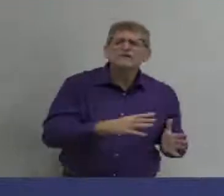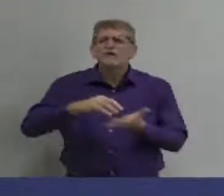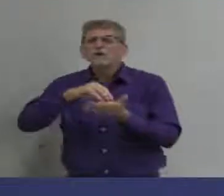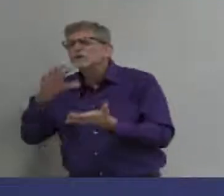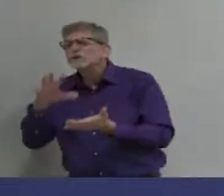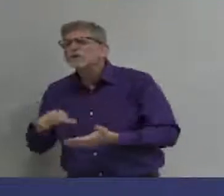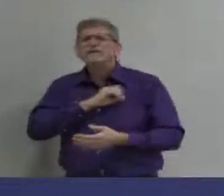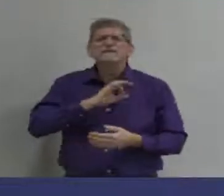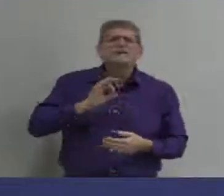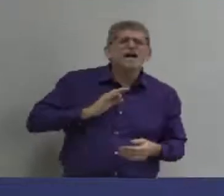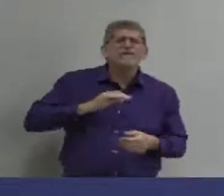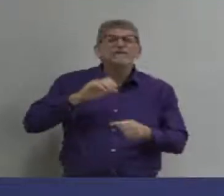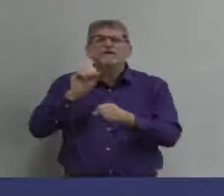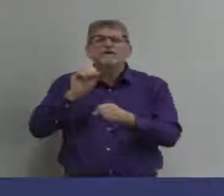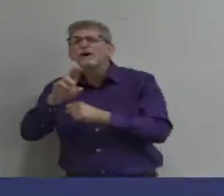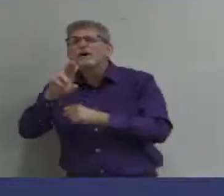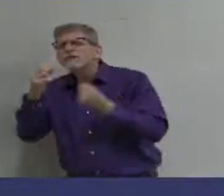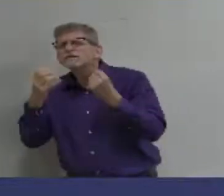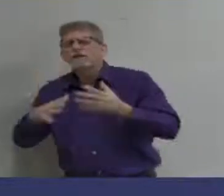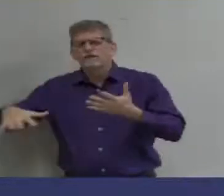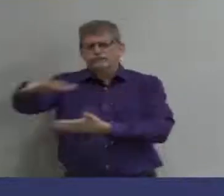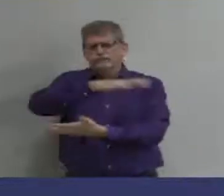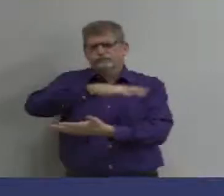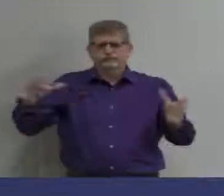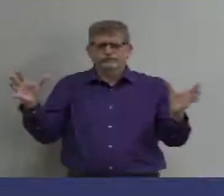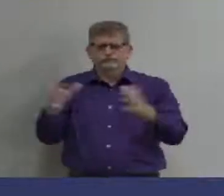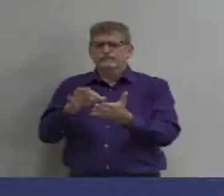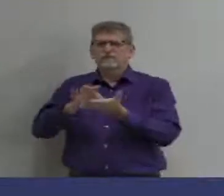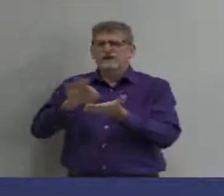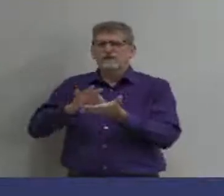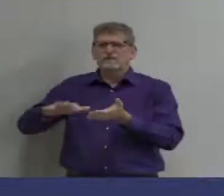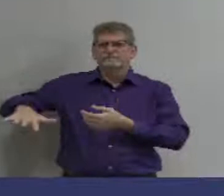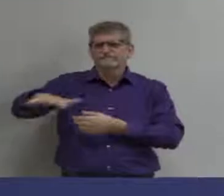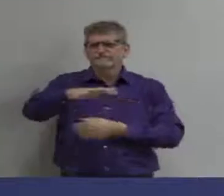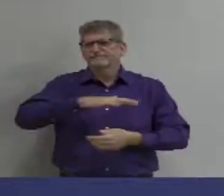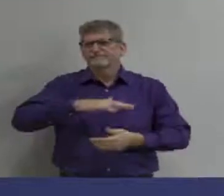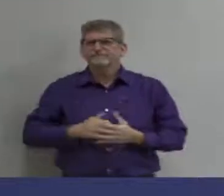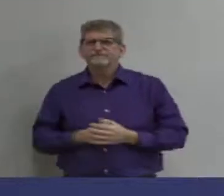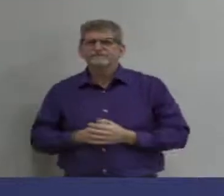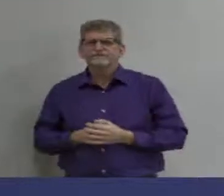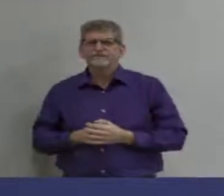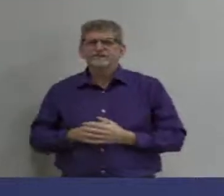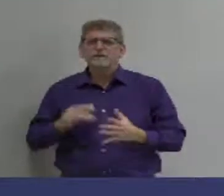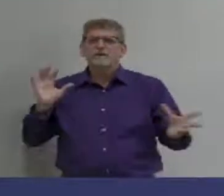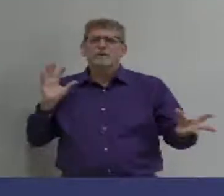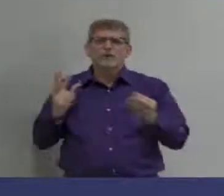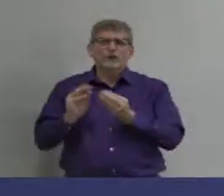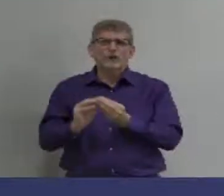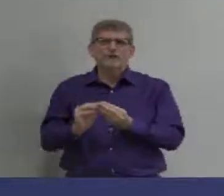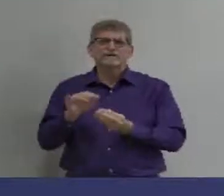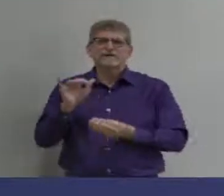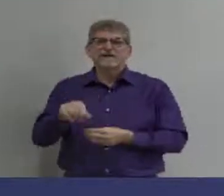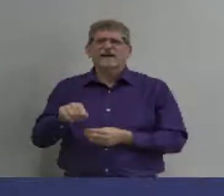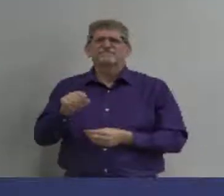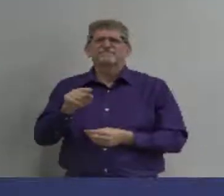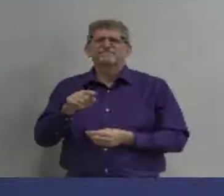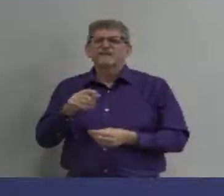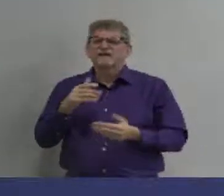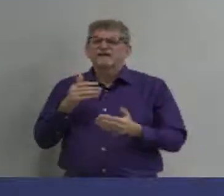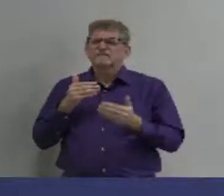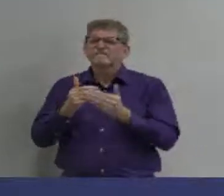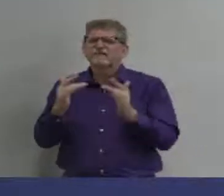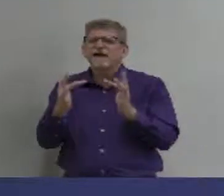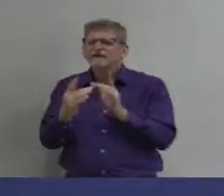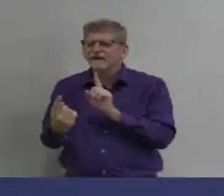bus driver, and student teacher. Below that, you'll see the number of cumulative close contacts that have been quarantined,